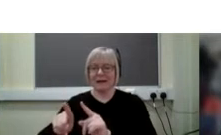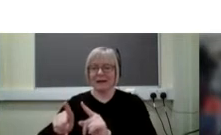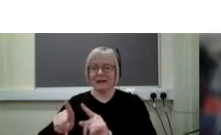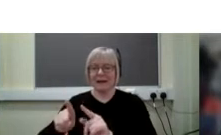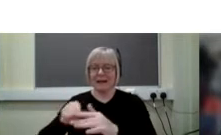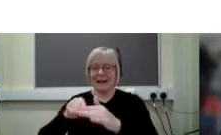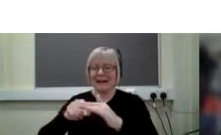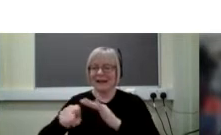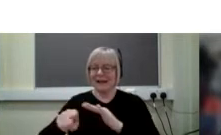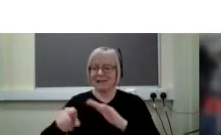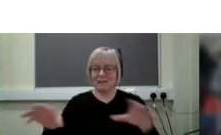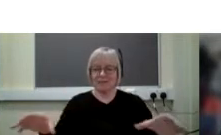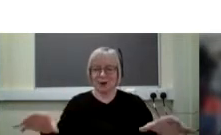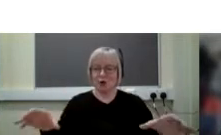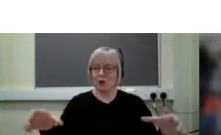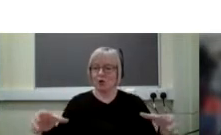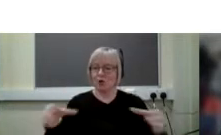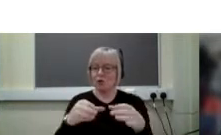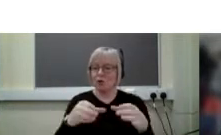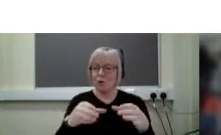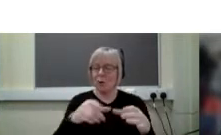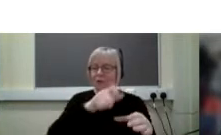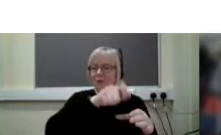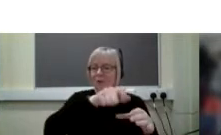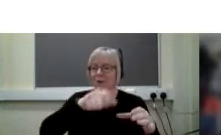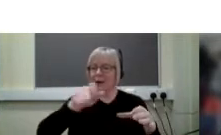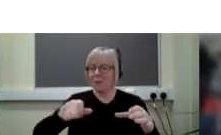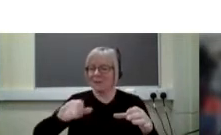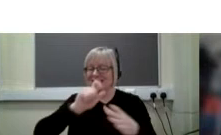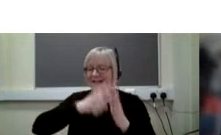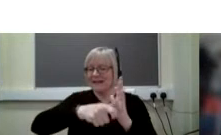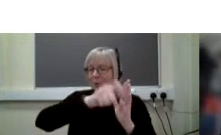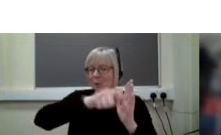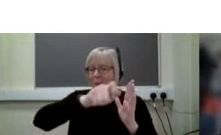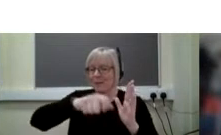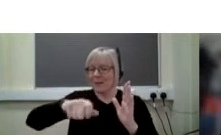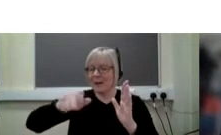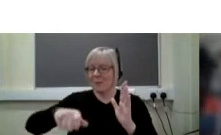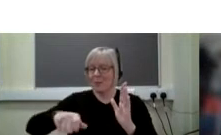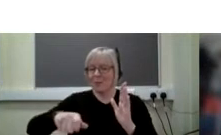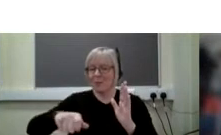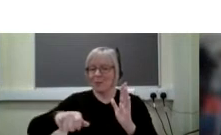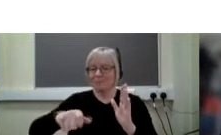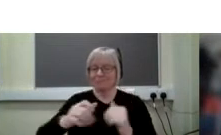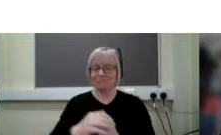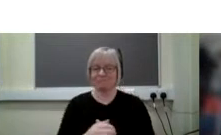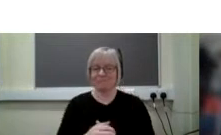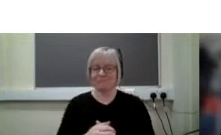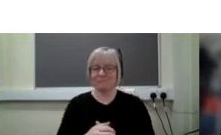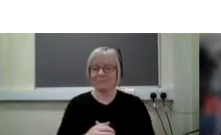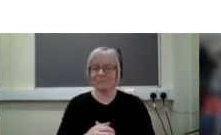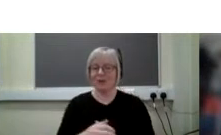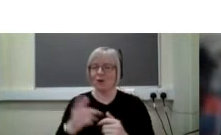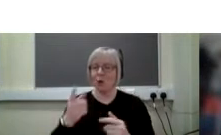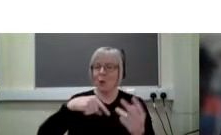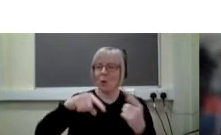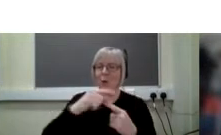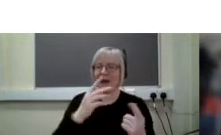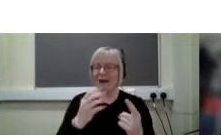groups of people with disabilities in contrast to other vulnerable groups. So we have a whole range